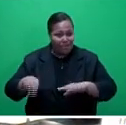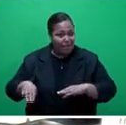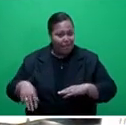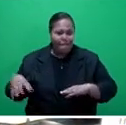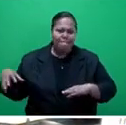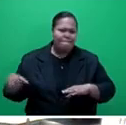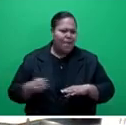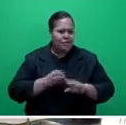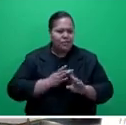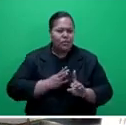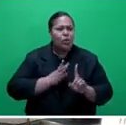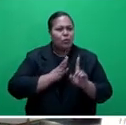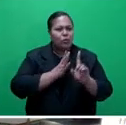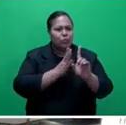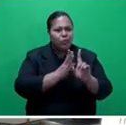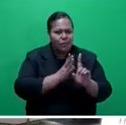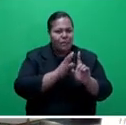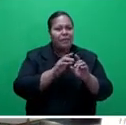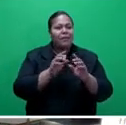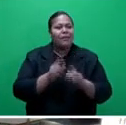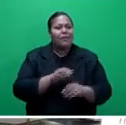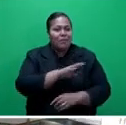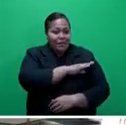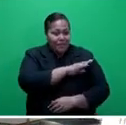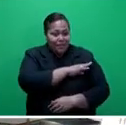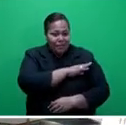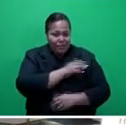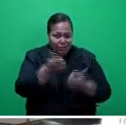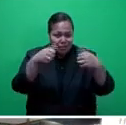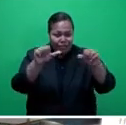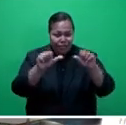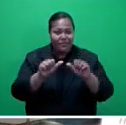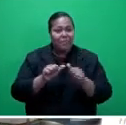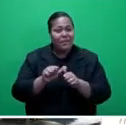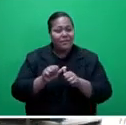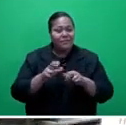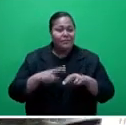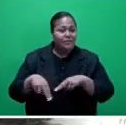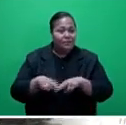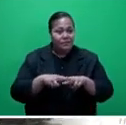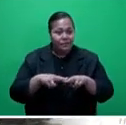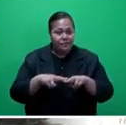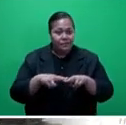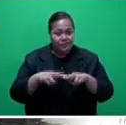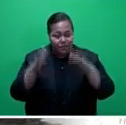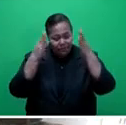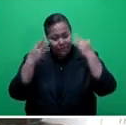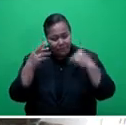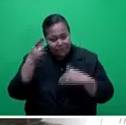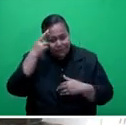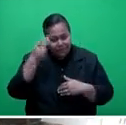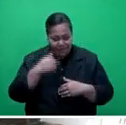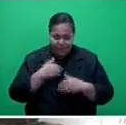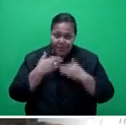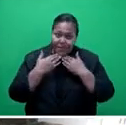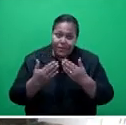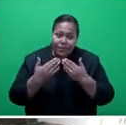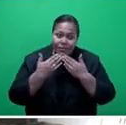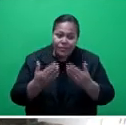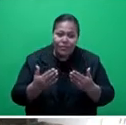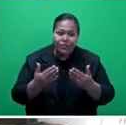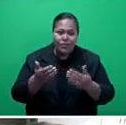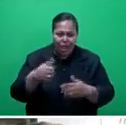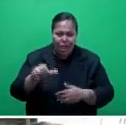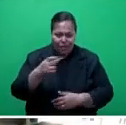Prime Minister to achieve a united and a better Fiji. Mr. Speaker, sir, I thank you for allowing me to deliver my maiden